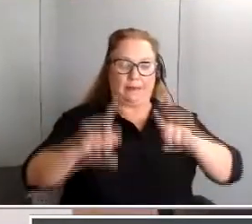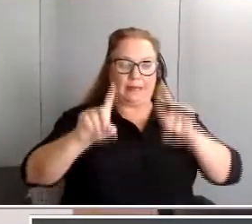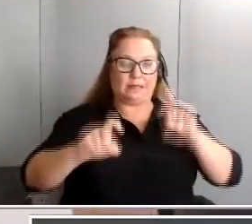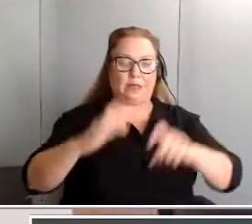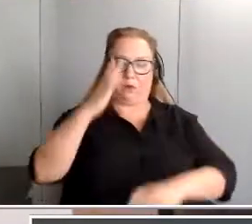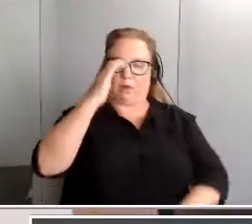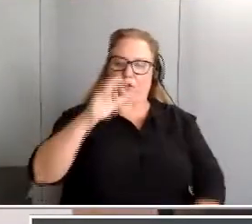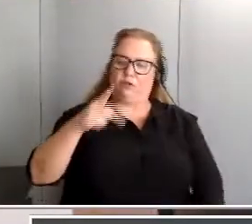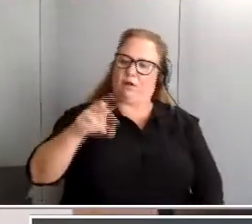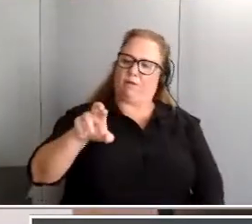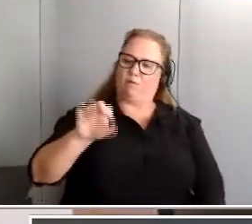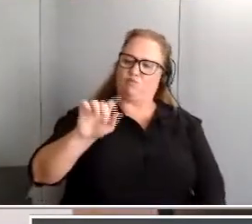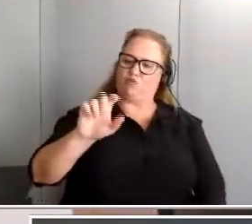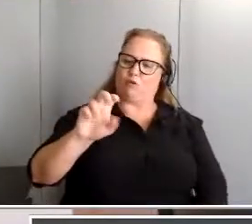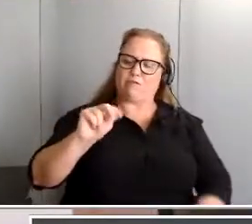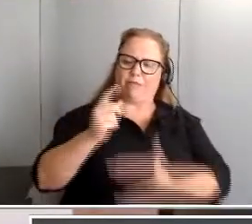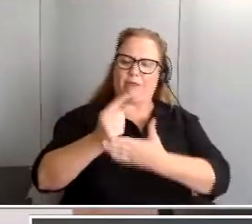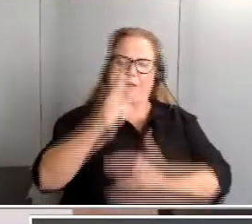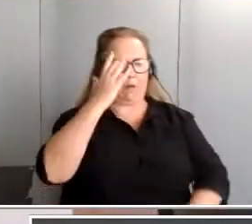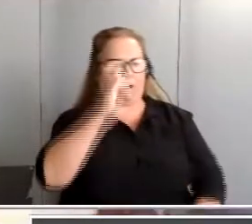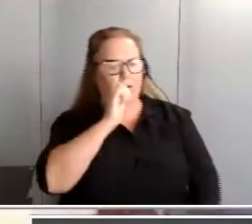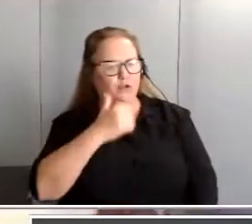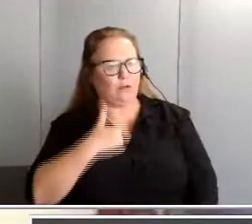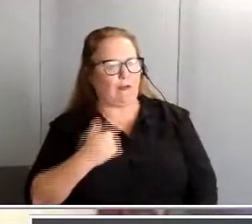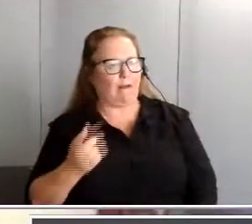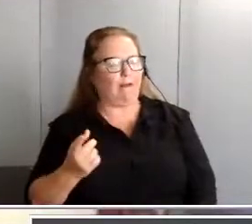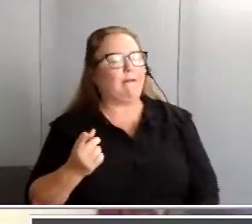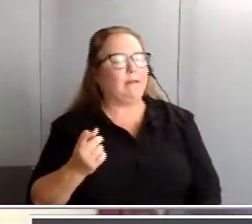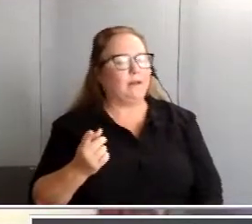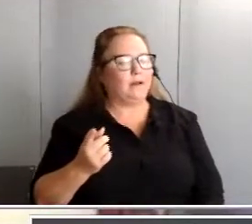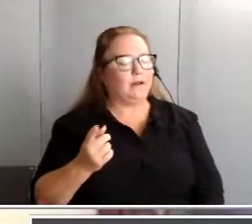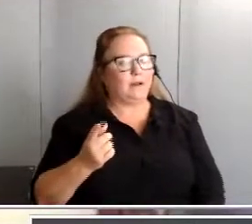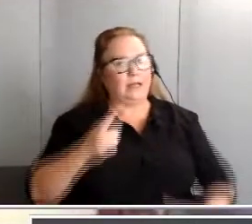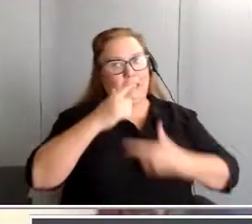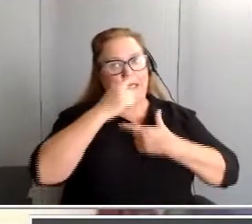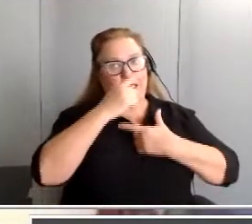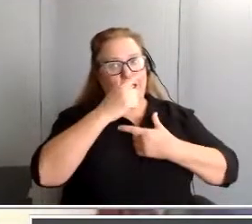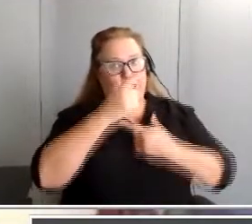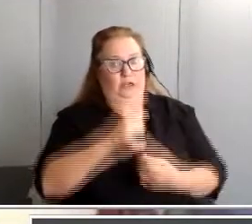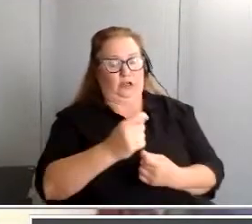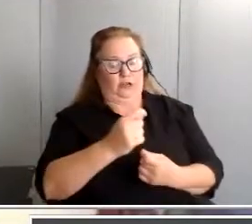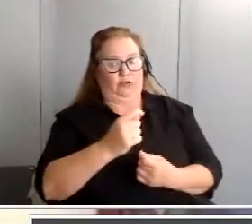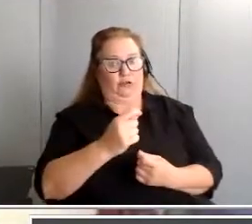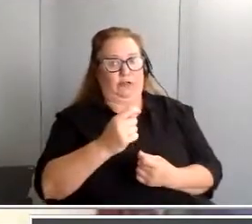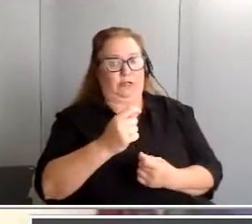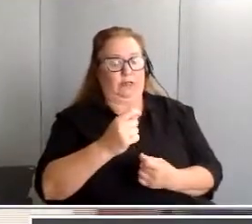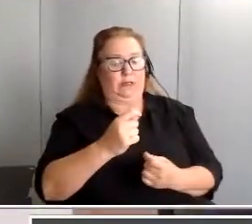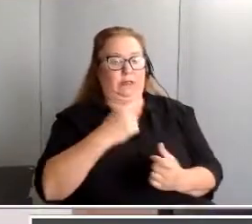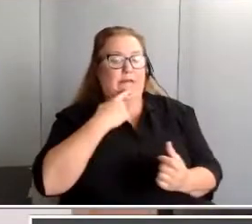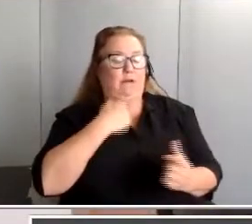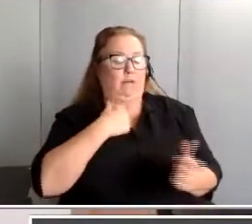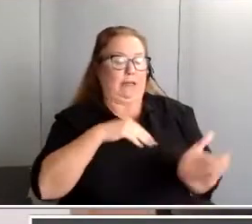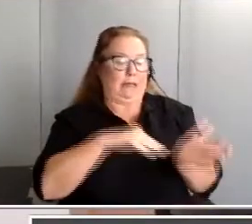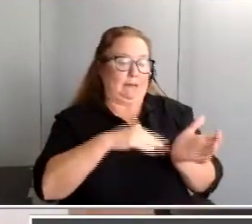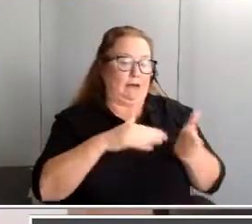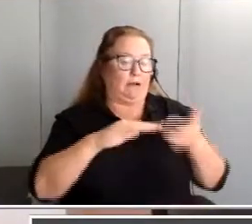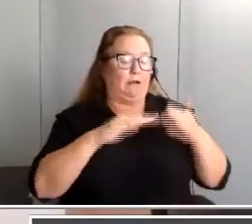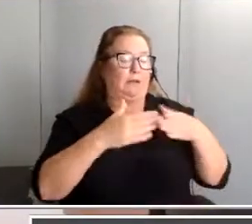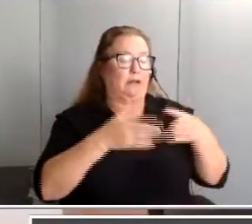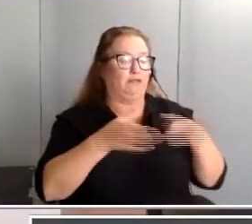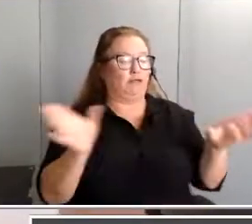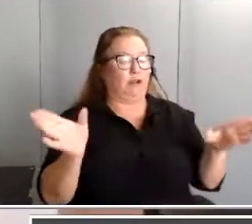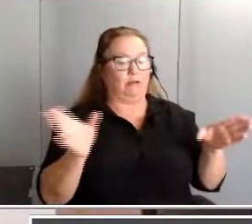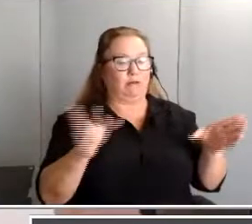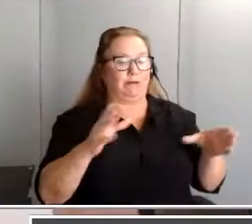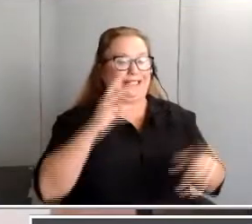a proton clinic here? And the interesting thing that I got from the medical community in general, this is